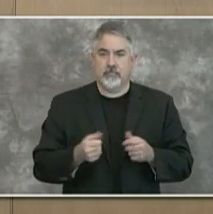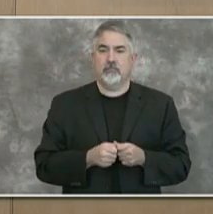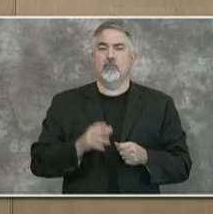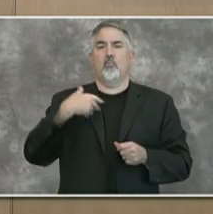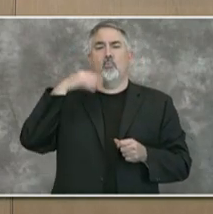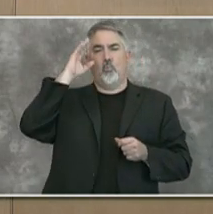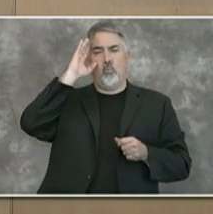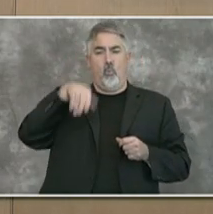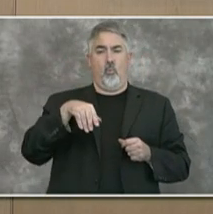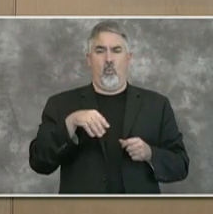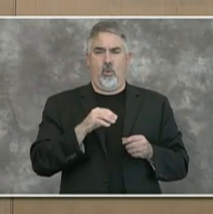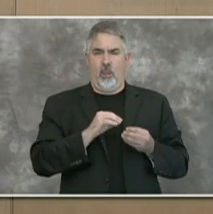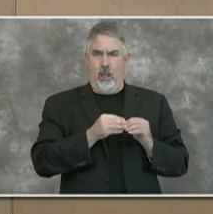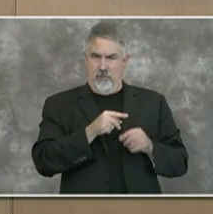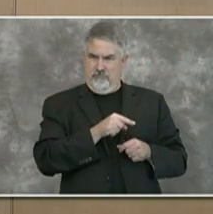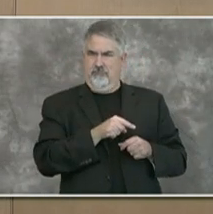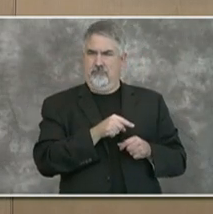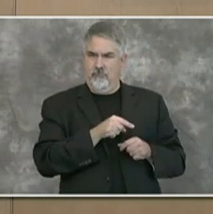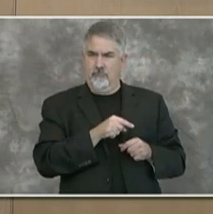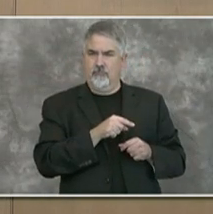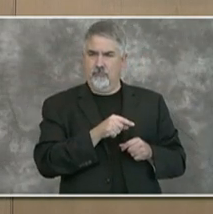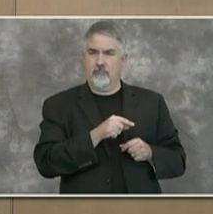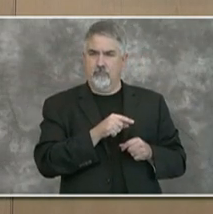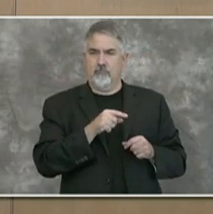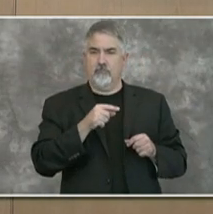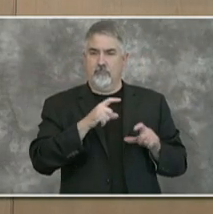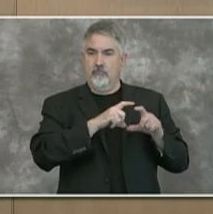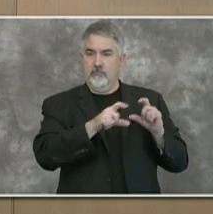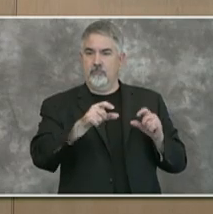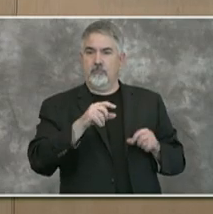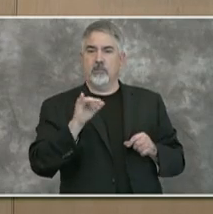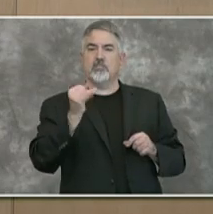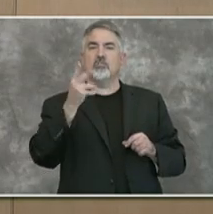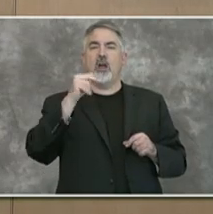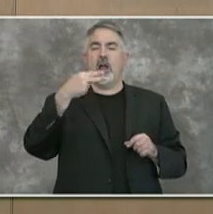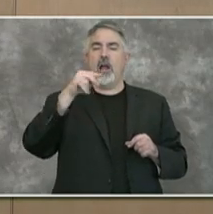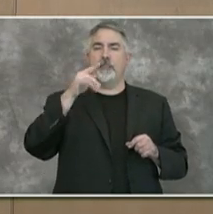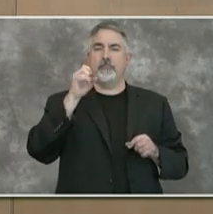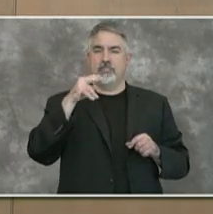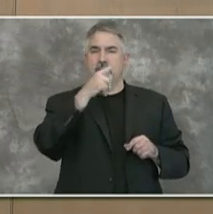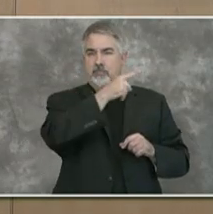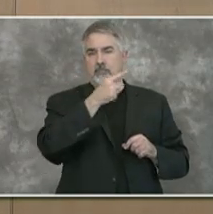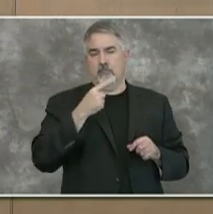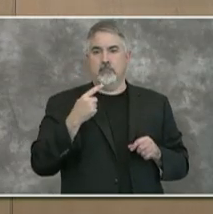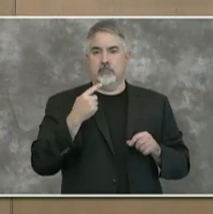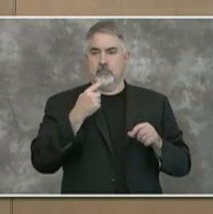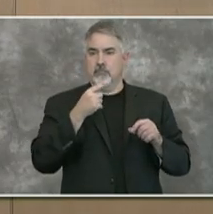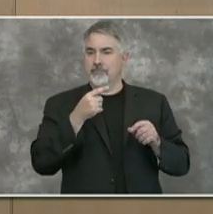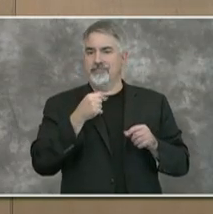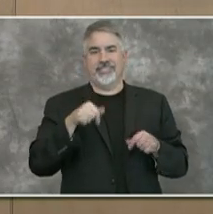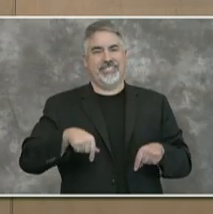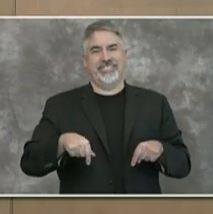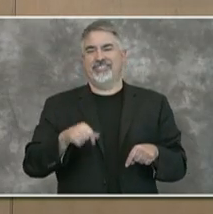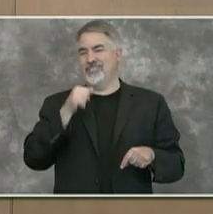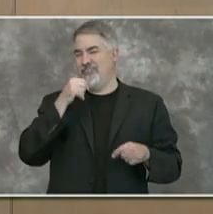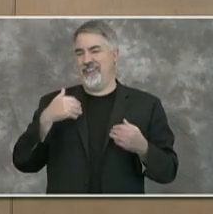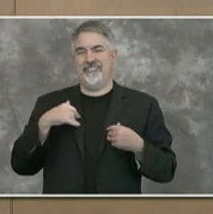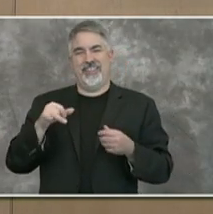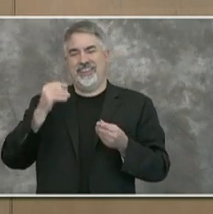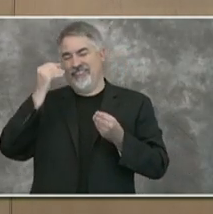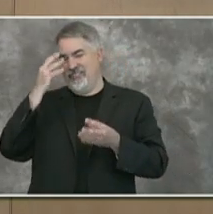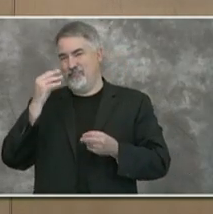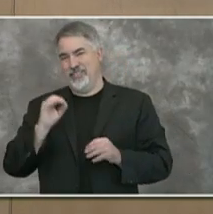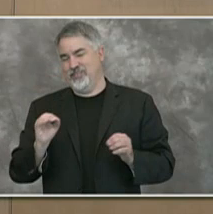is seen on the Johns Hopkins dashboard, but at this point in time, we do not have that information readily